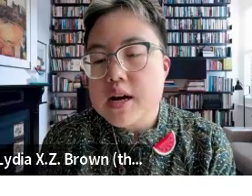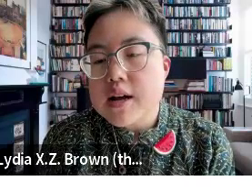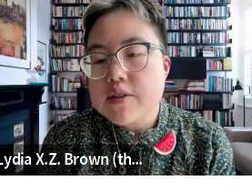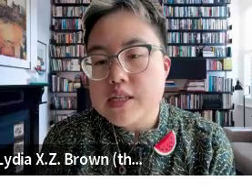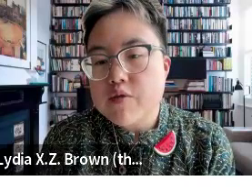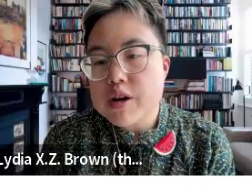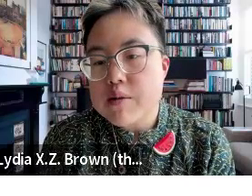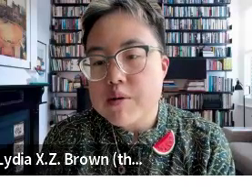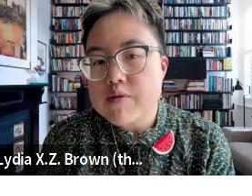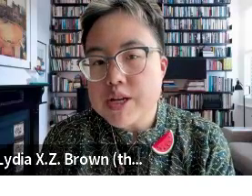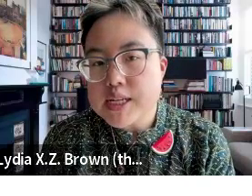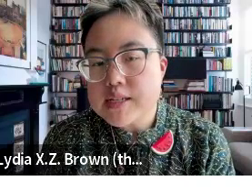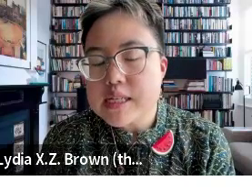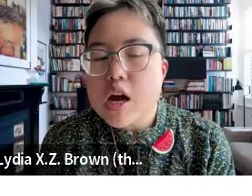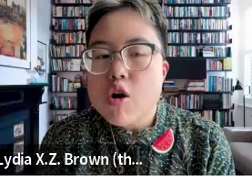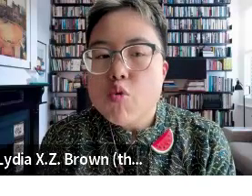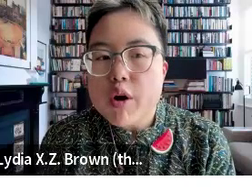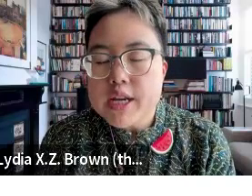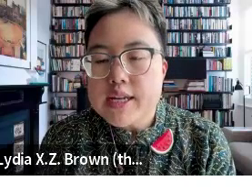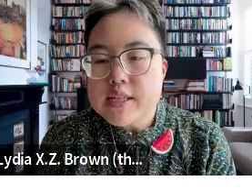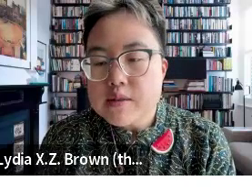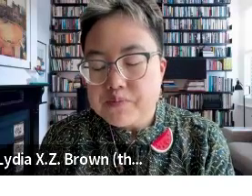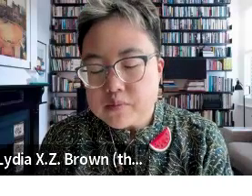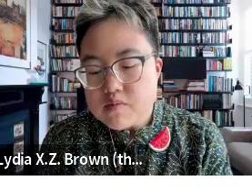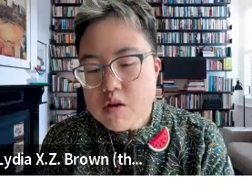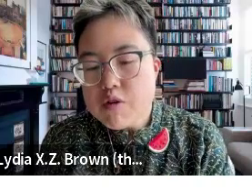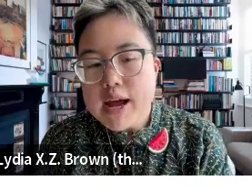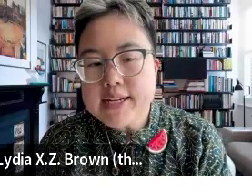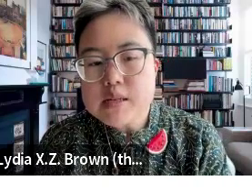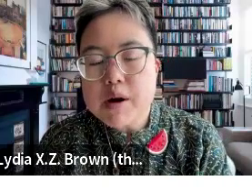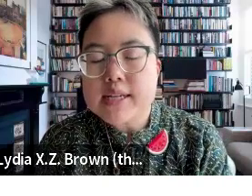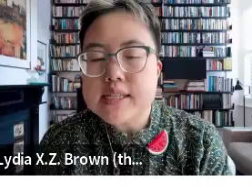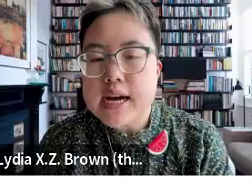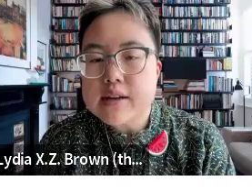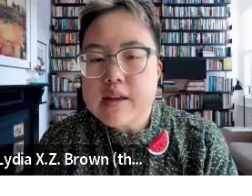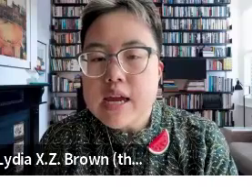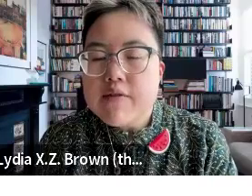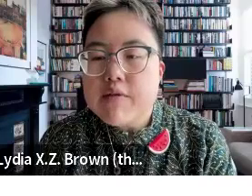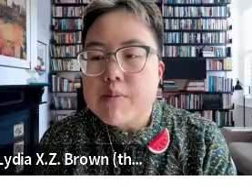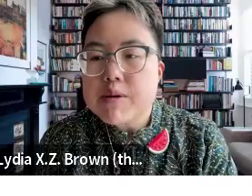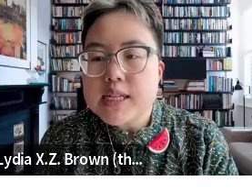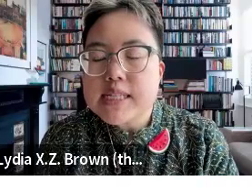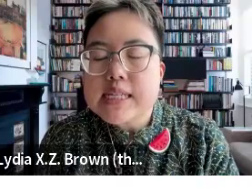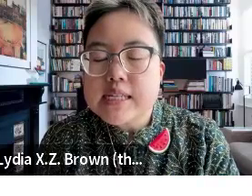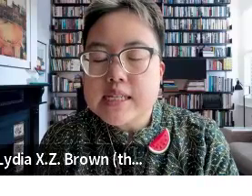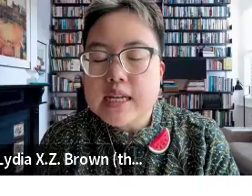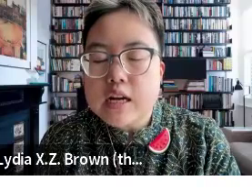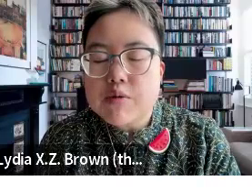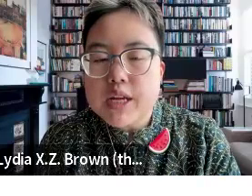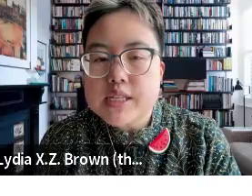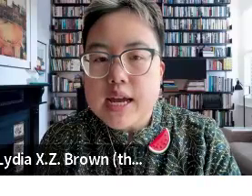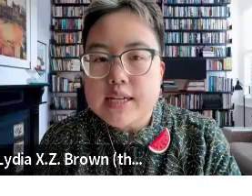disparities. This is for a number of reasons. One is reliance upon data that represents